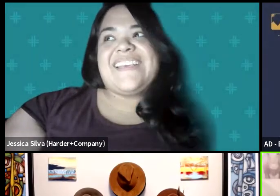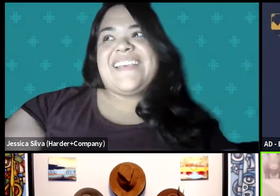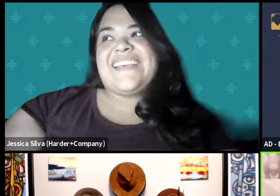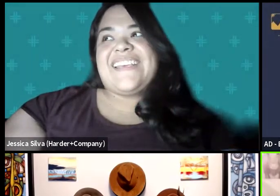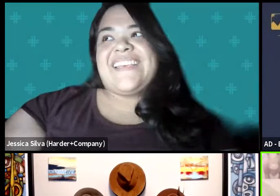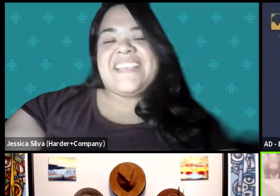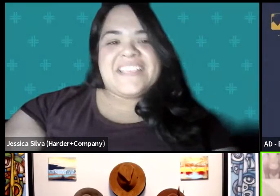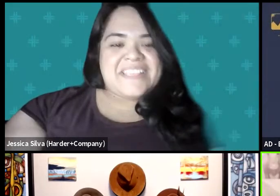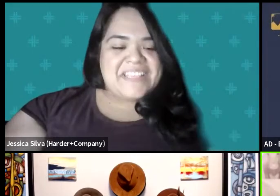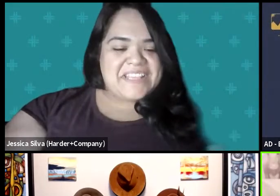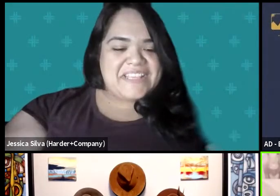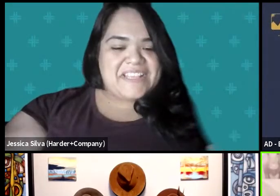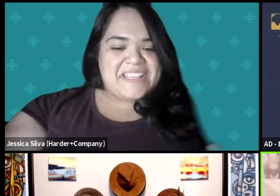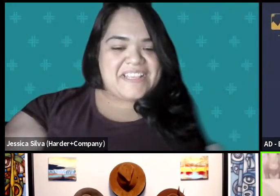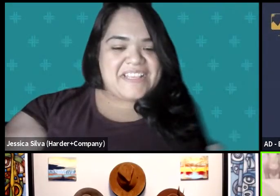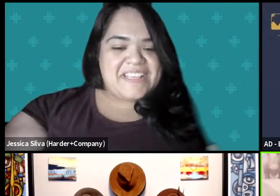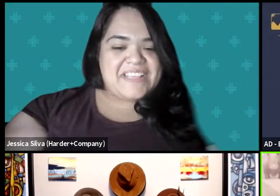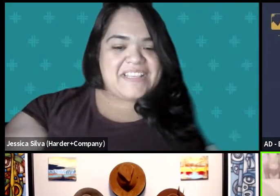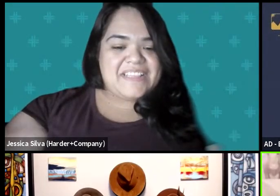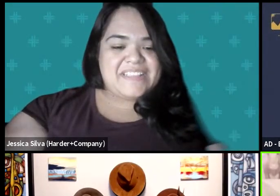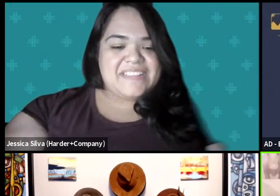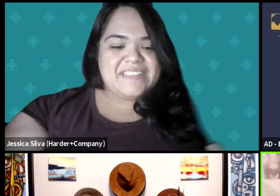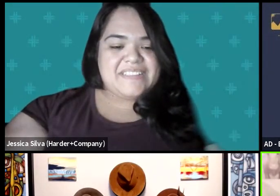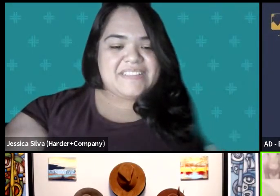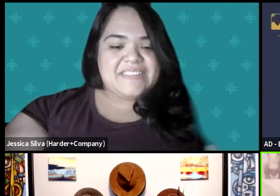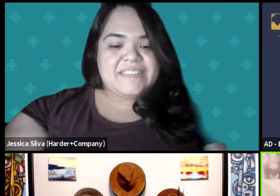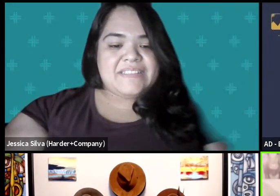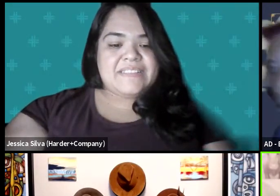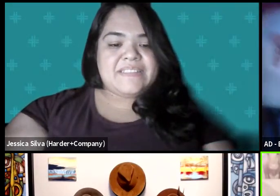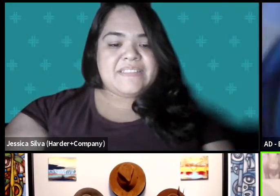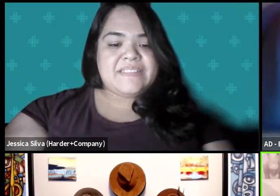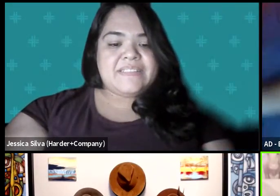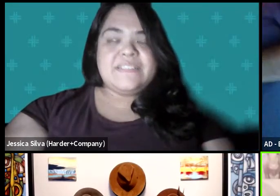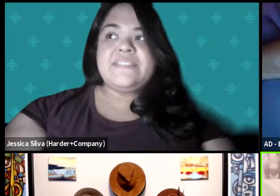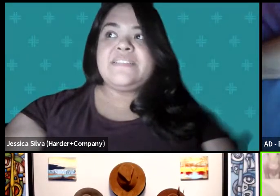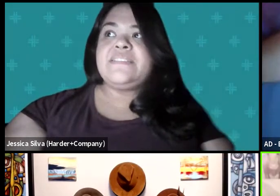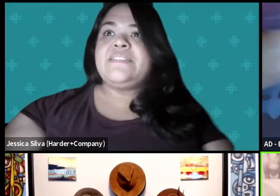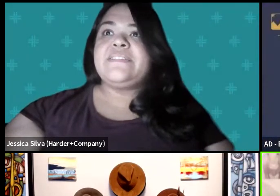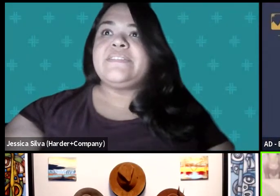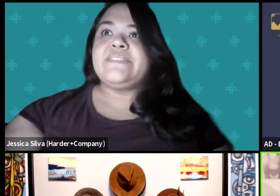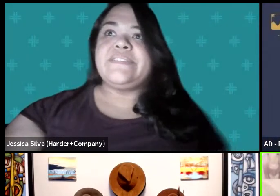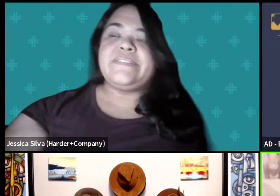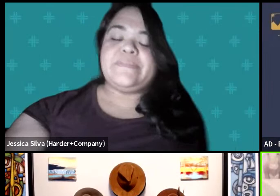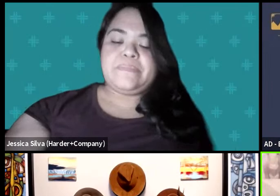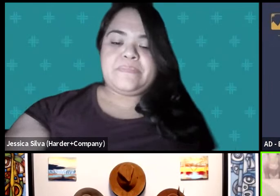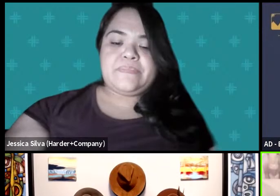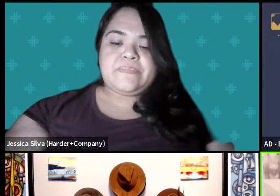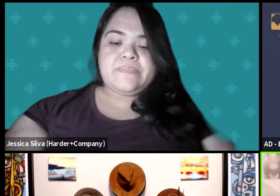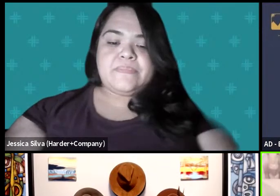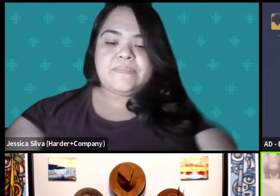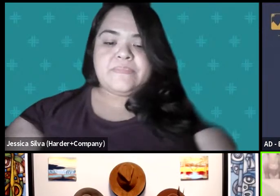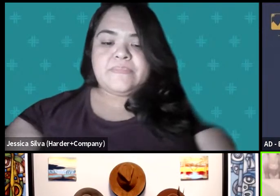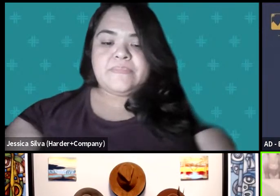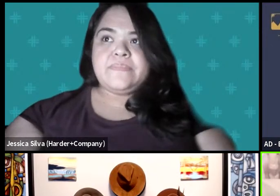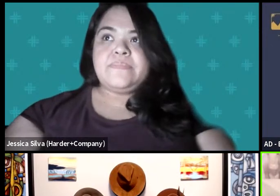Of course, I muted, as I said that. *6 and make sure that they don't have their mute button on the phone.